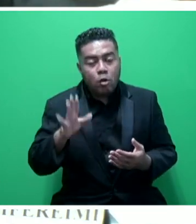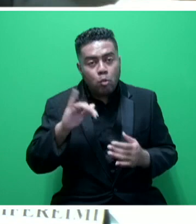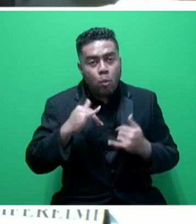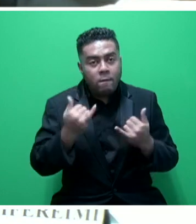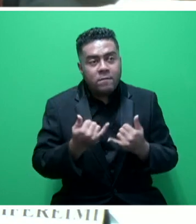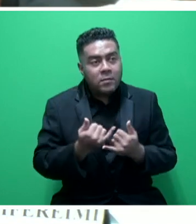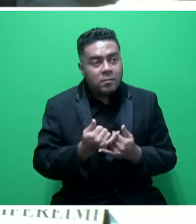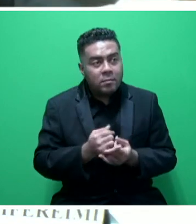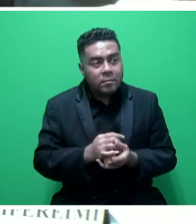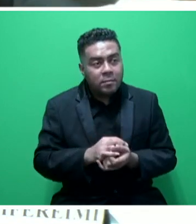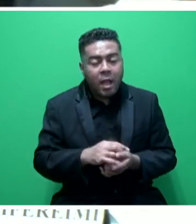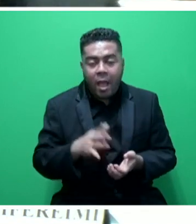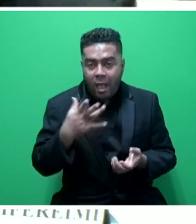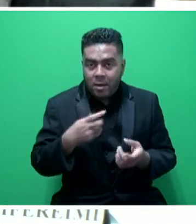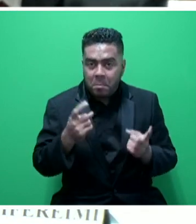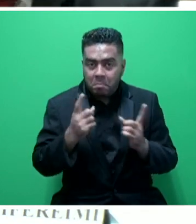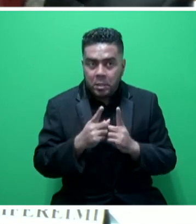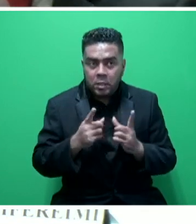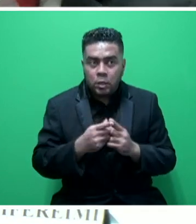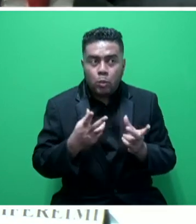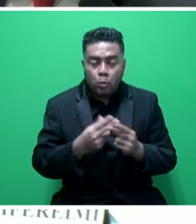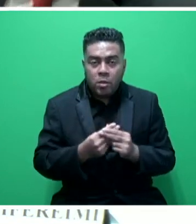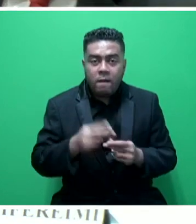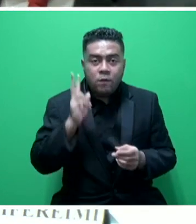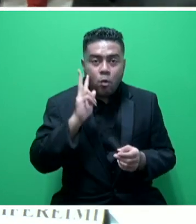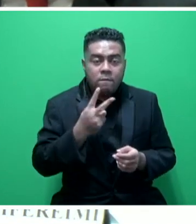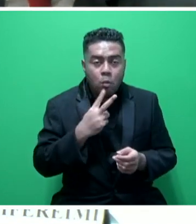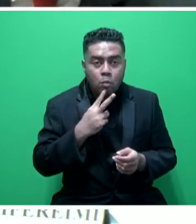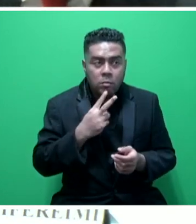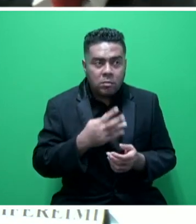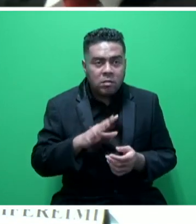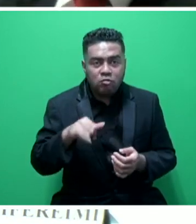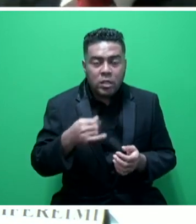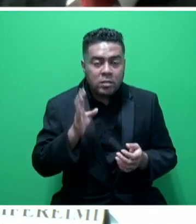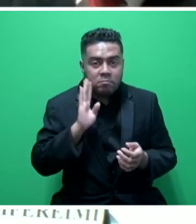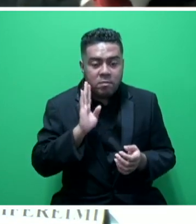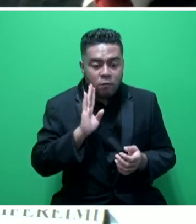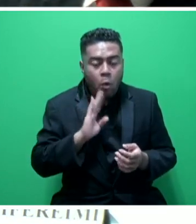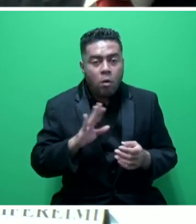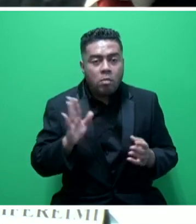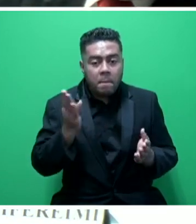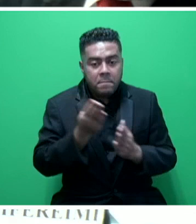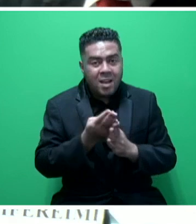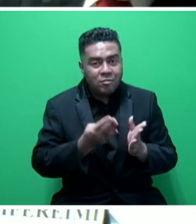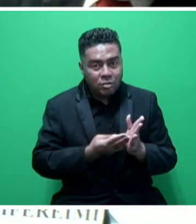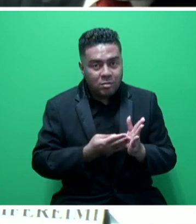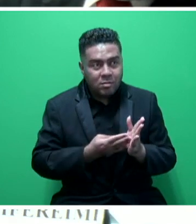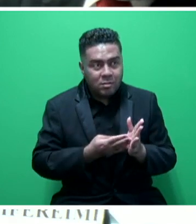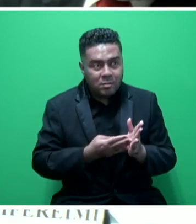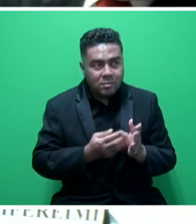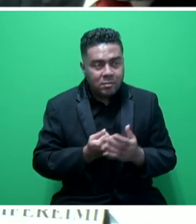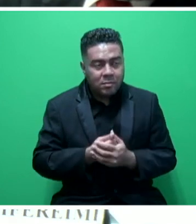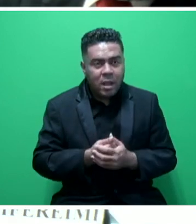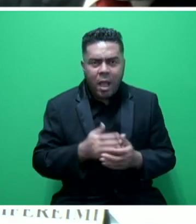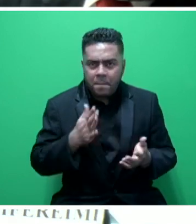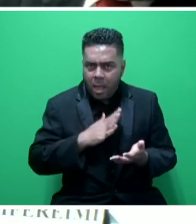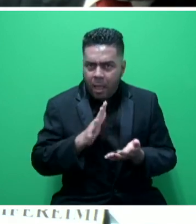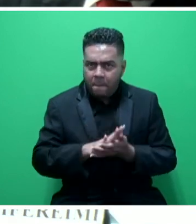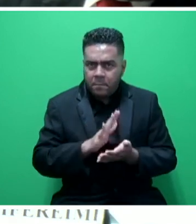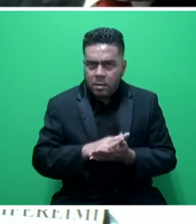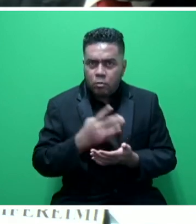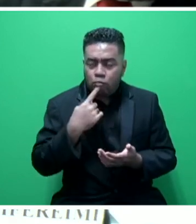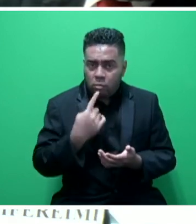and I had a meeting with Vodafone just before the budget session, Mr. Speaker, sir. And I'm happy to